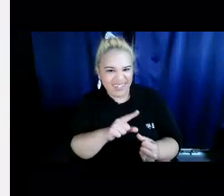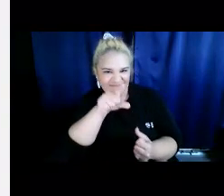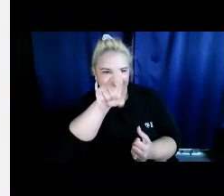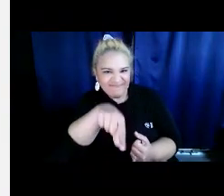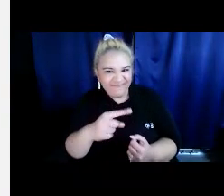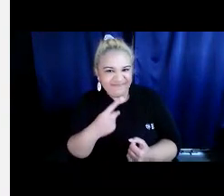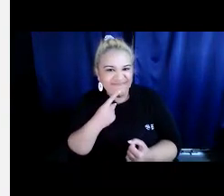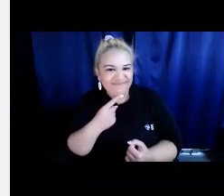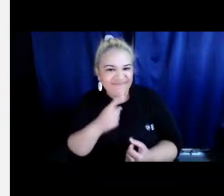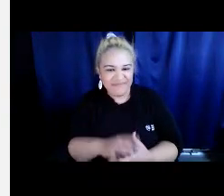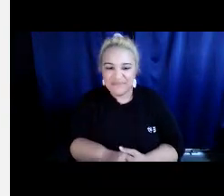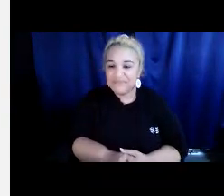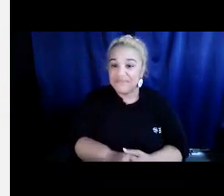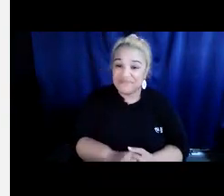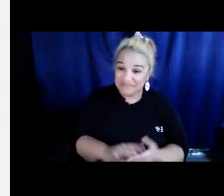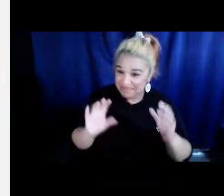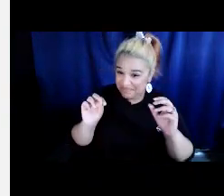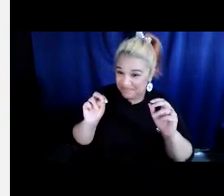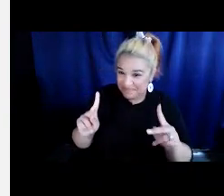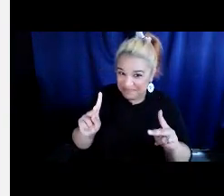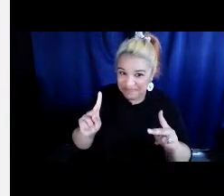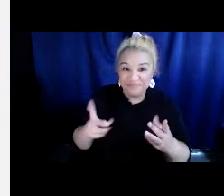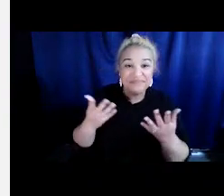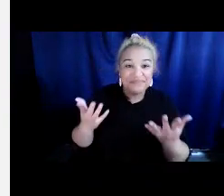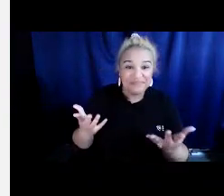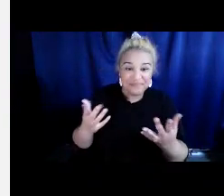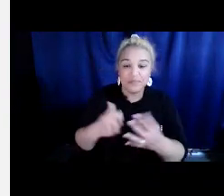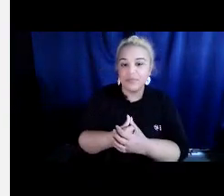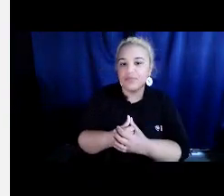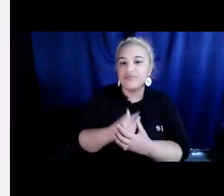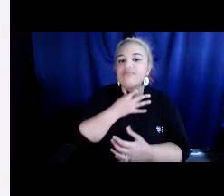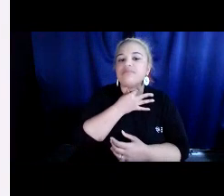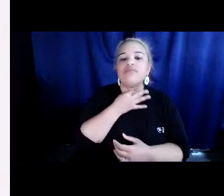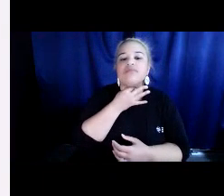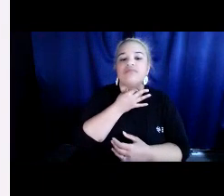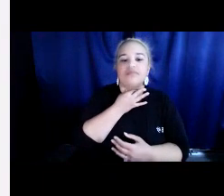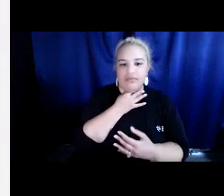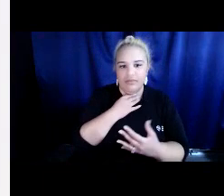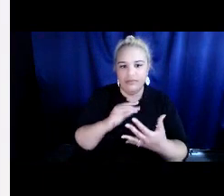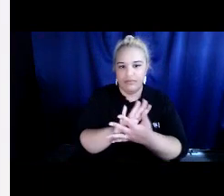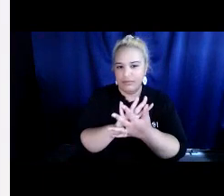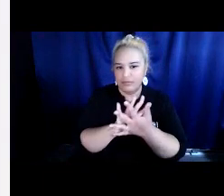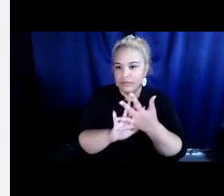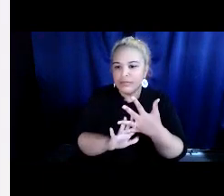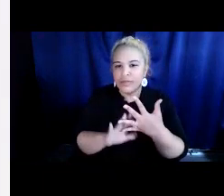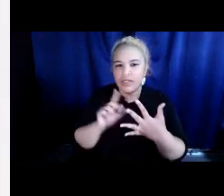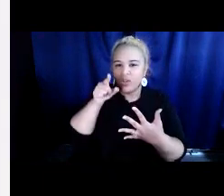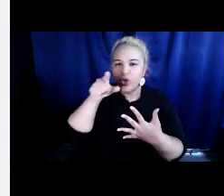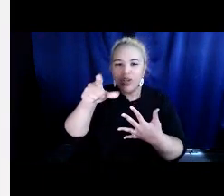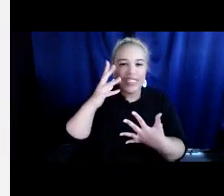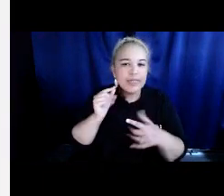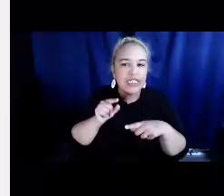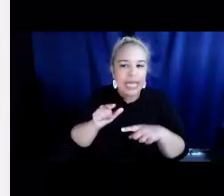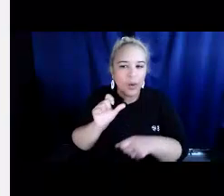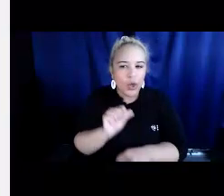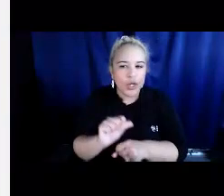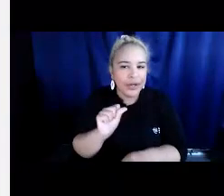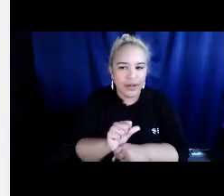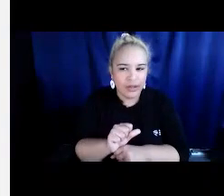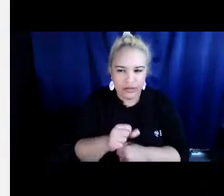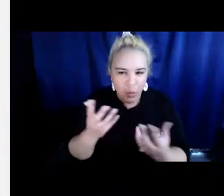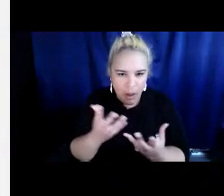All right, let's talk about sensory inclusion. So, which of these have you experienced at work? Something annoying that made it hard to